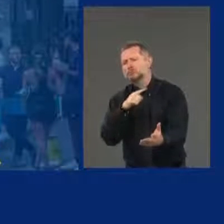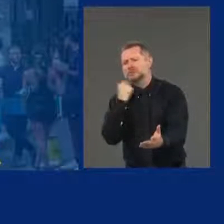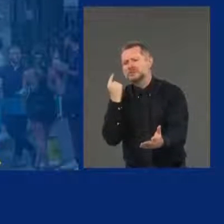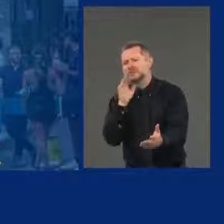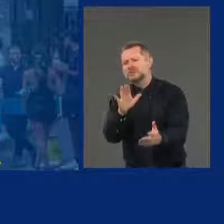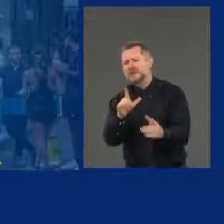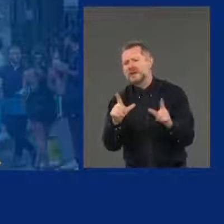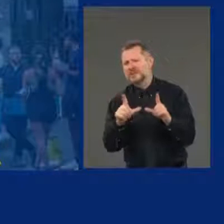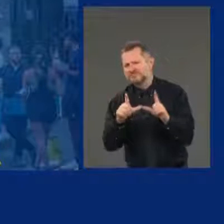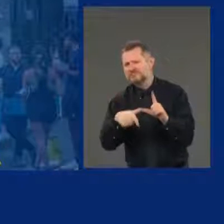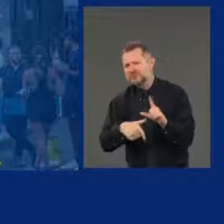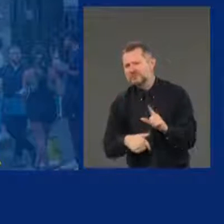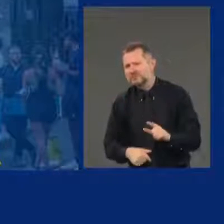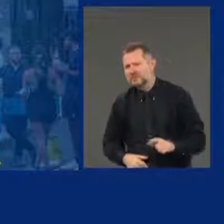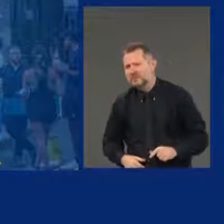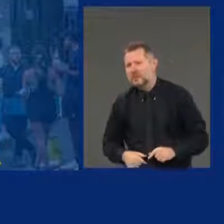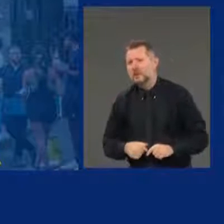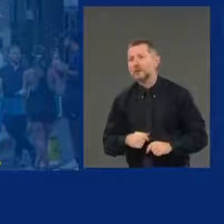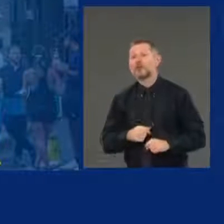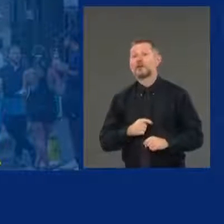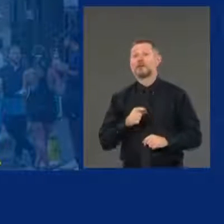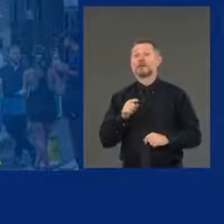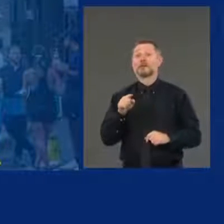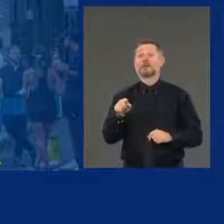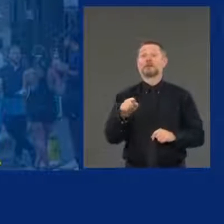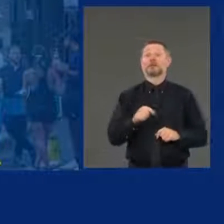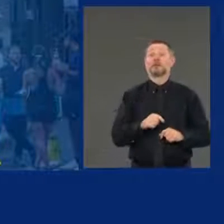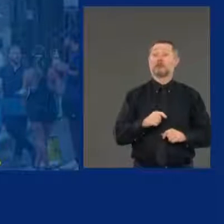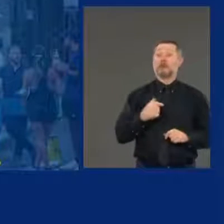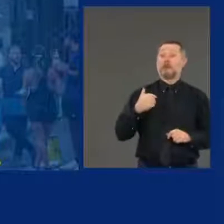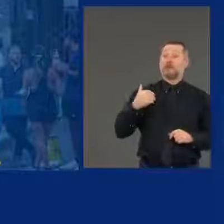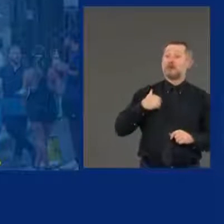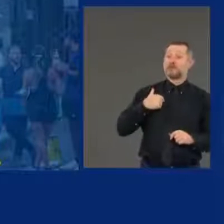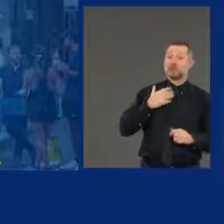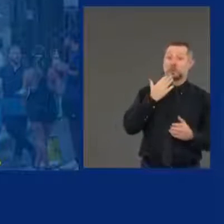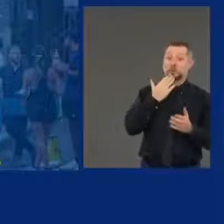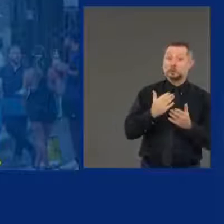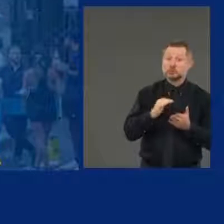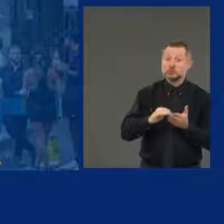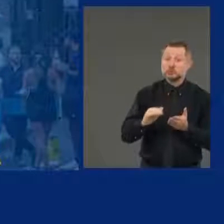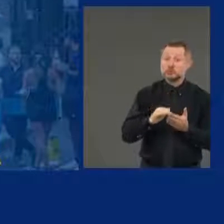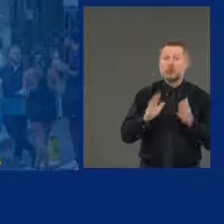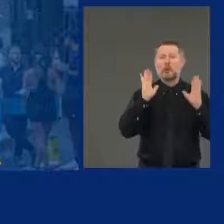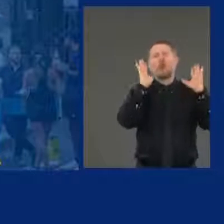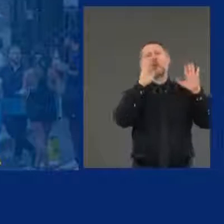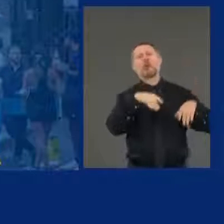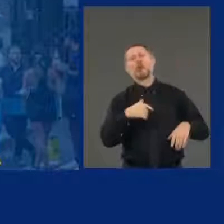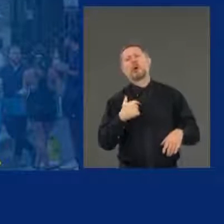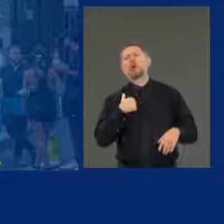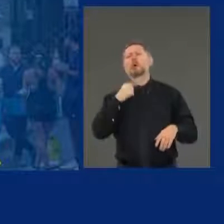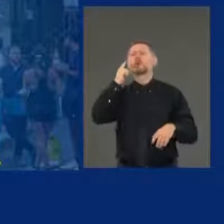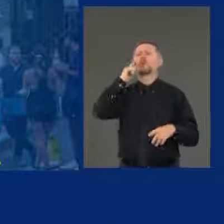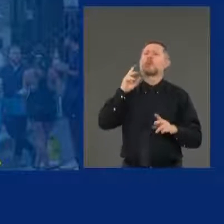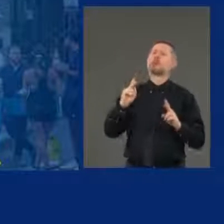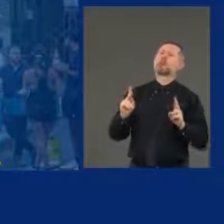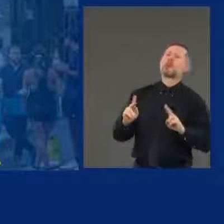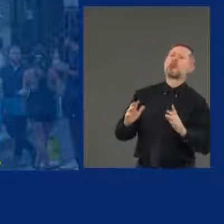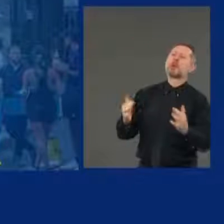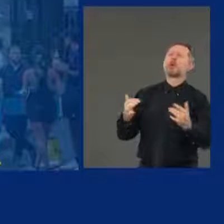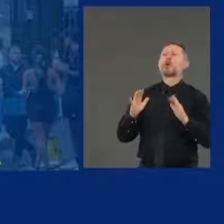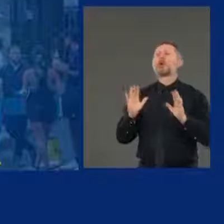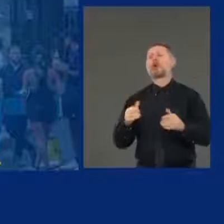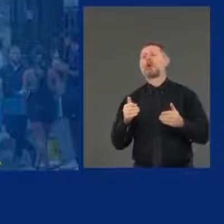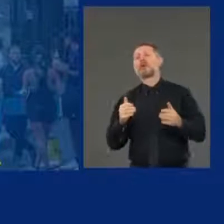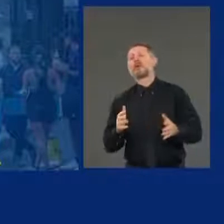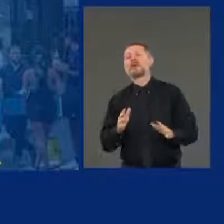license. There is no excuse, well, I told people and they did it, even though I told